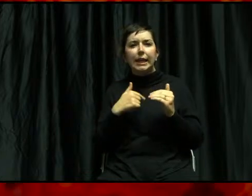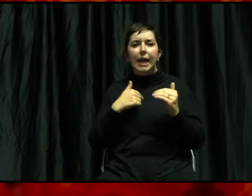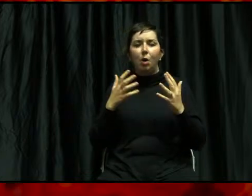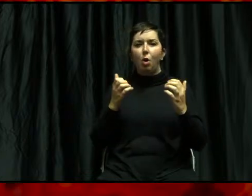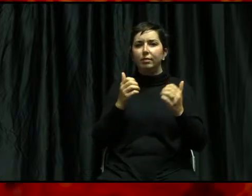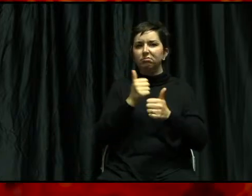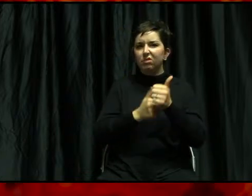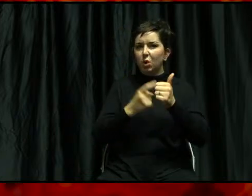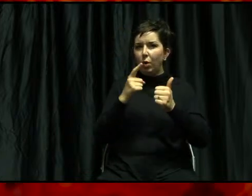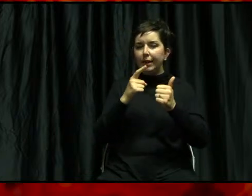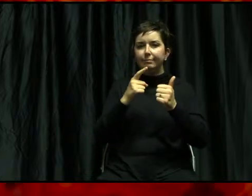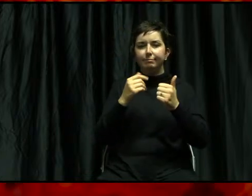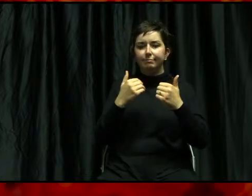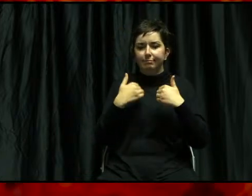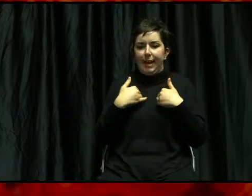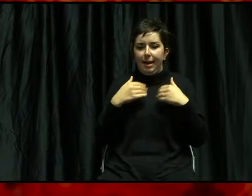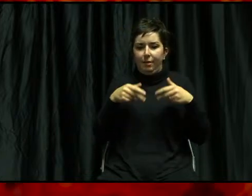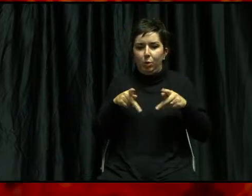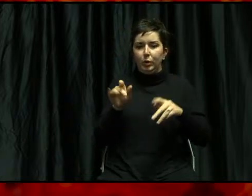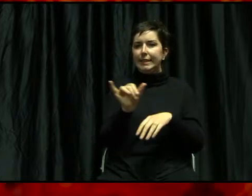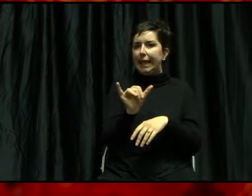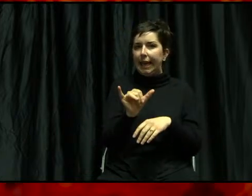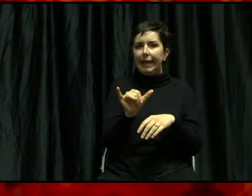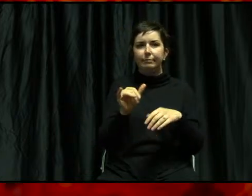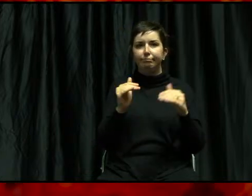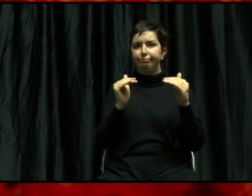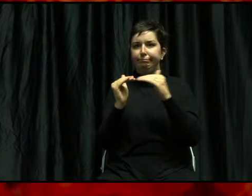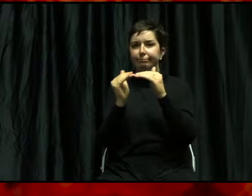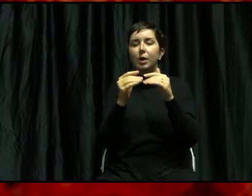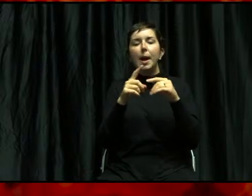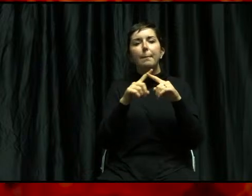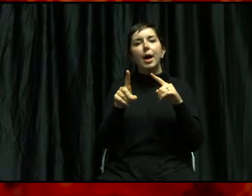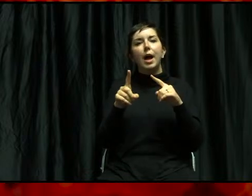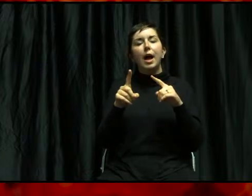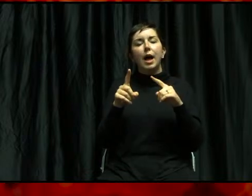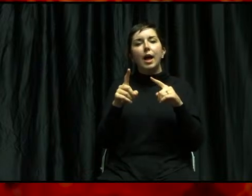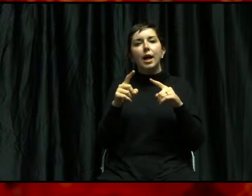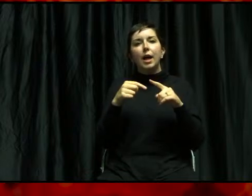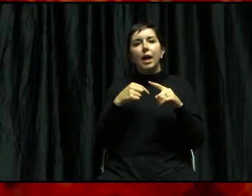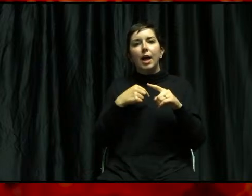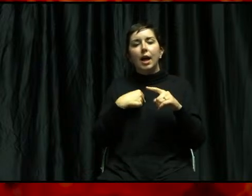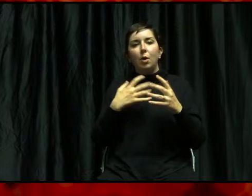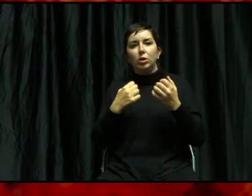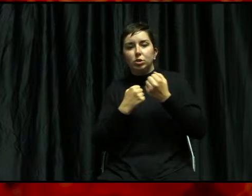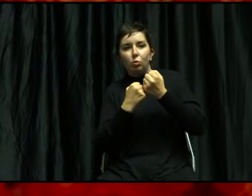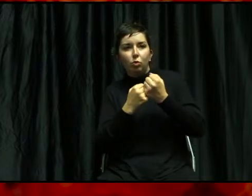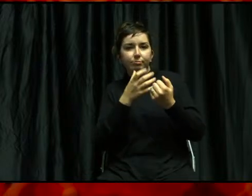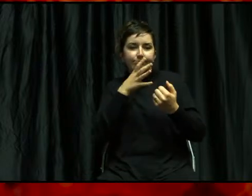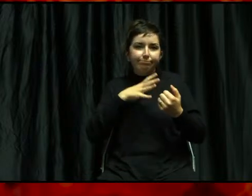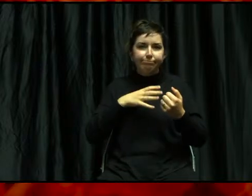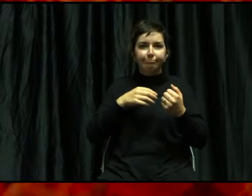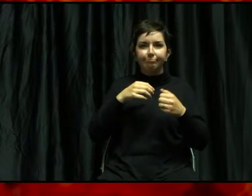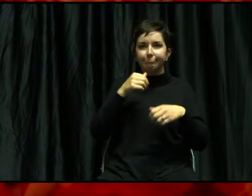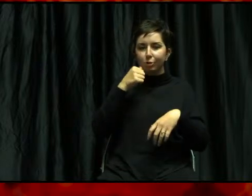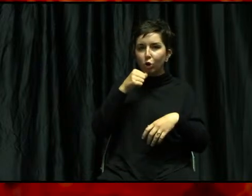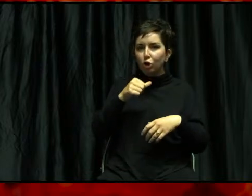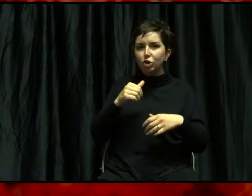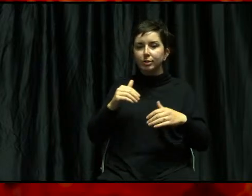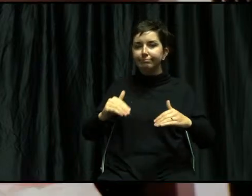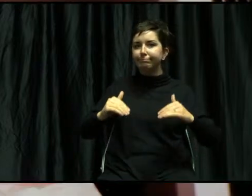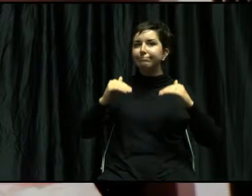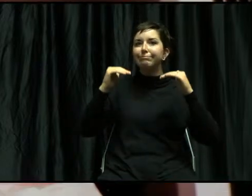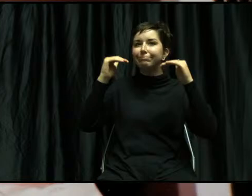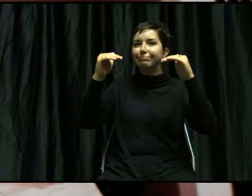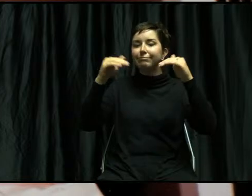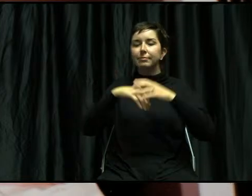everybody to have opportunity, but I definitely was there for women and girls, trying to get them moving up the